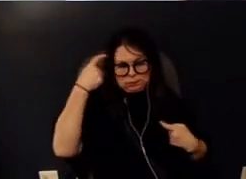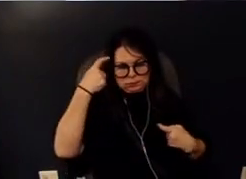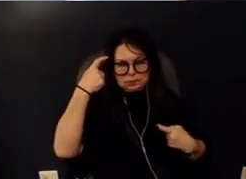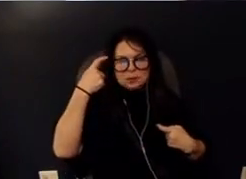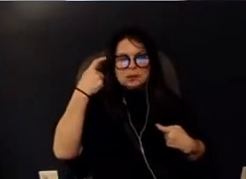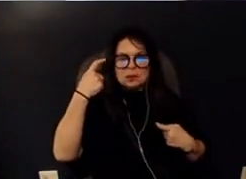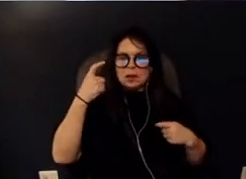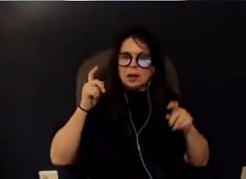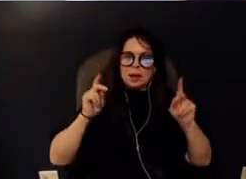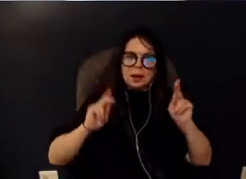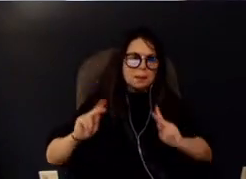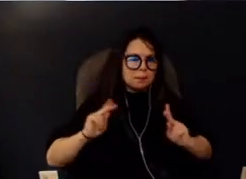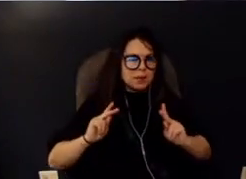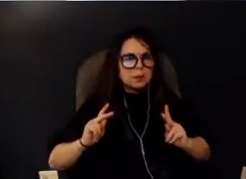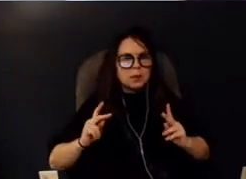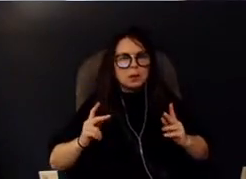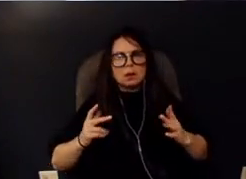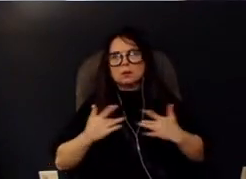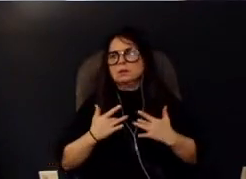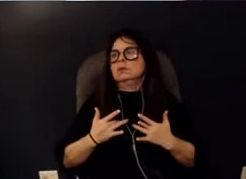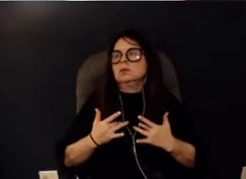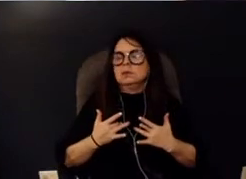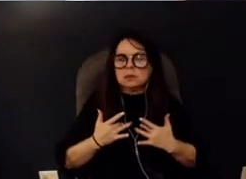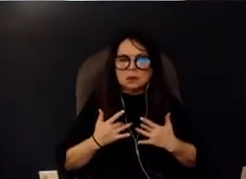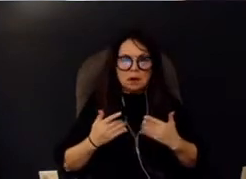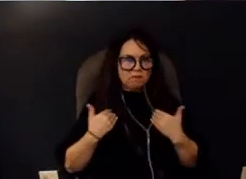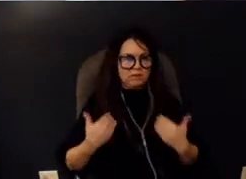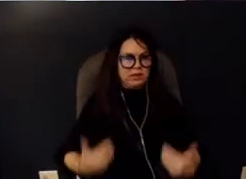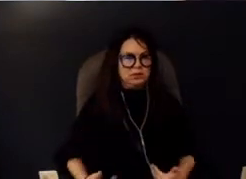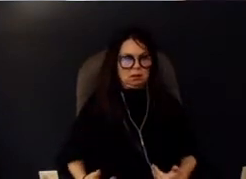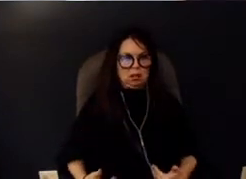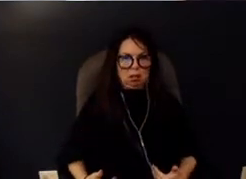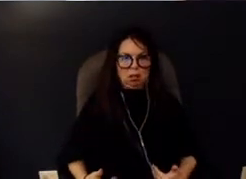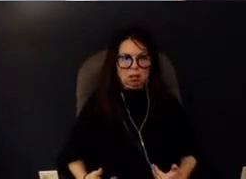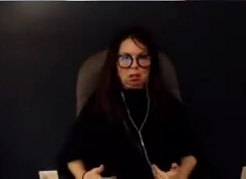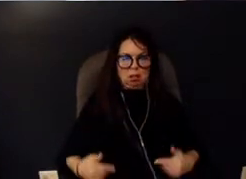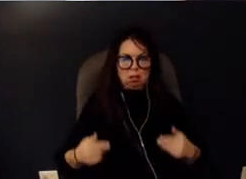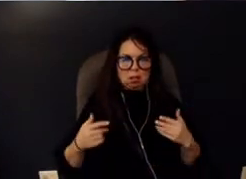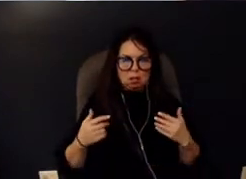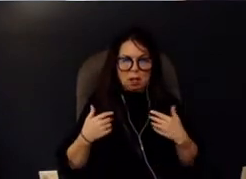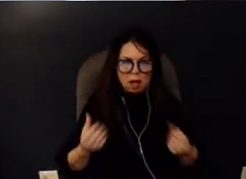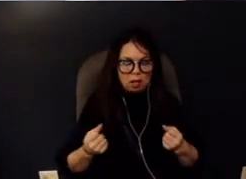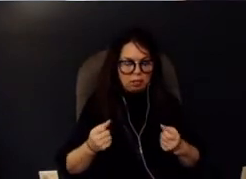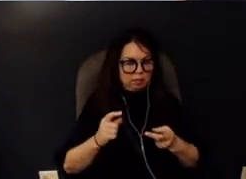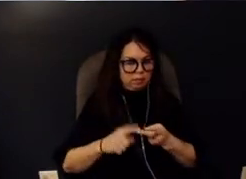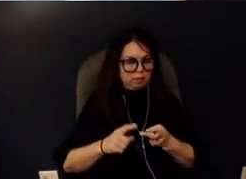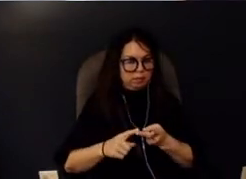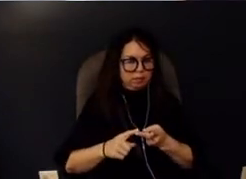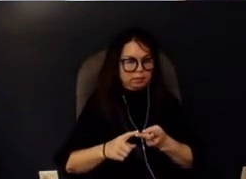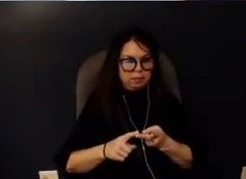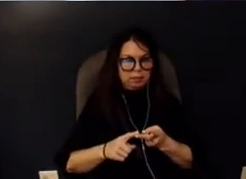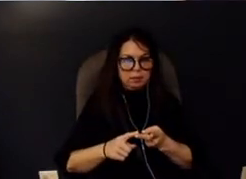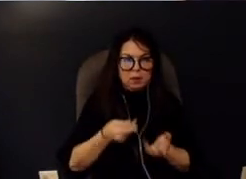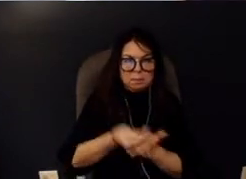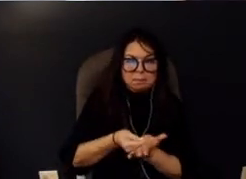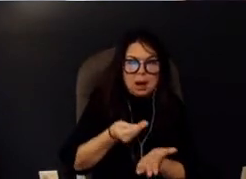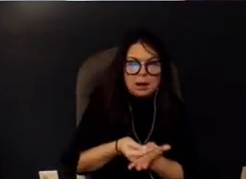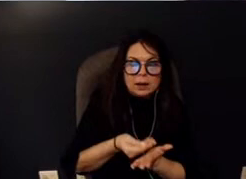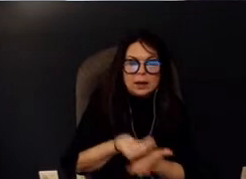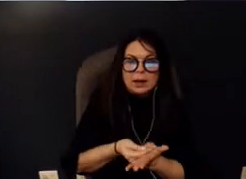their physical health, their financial health that's being challenged by this economic